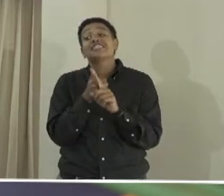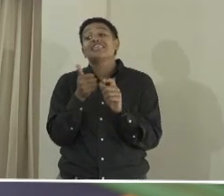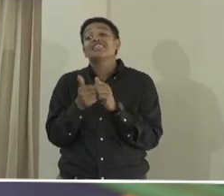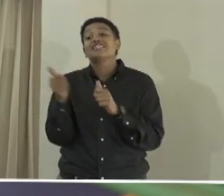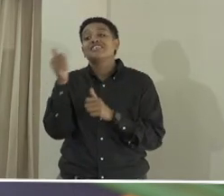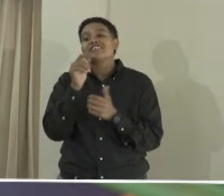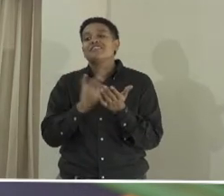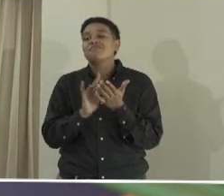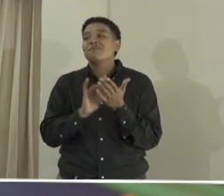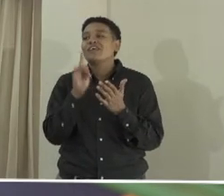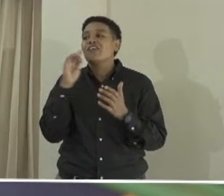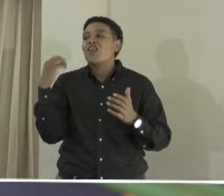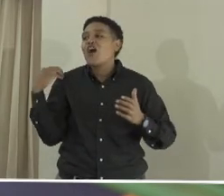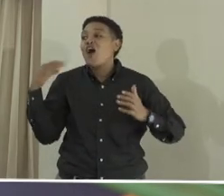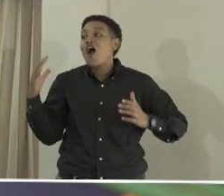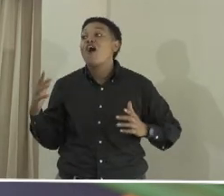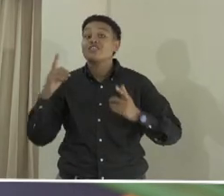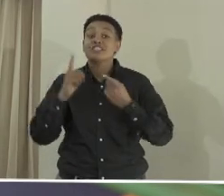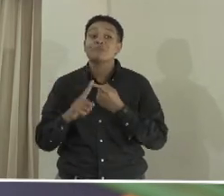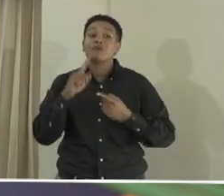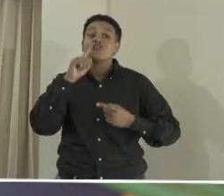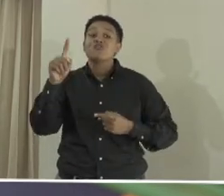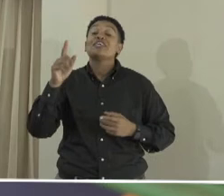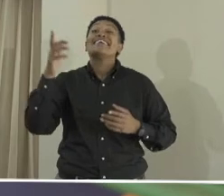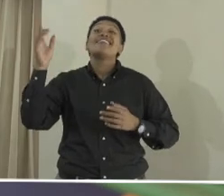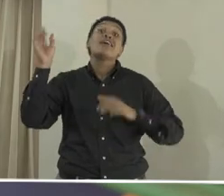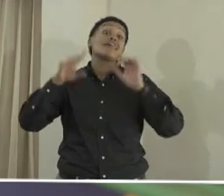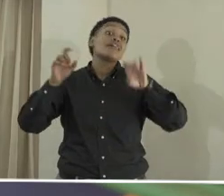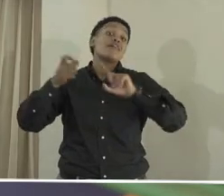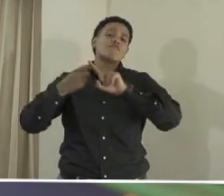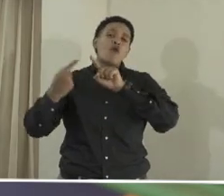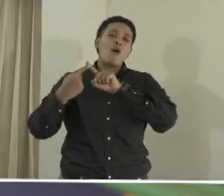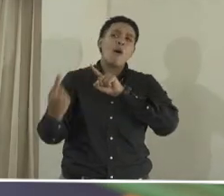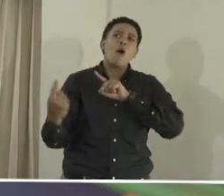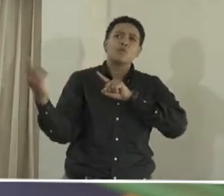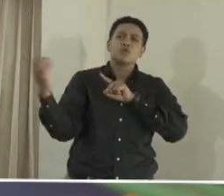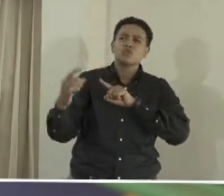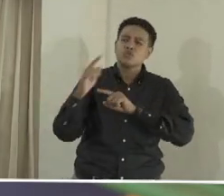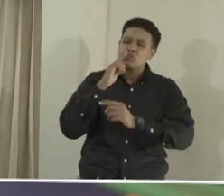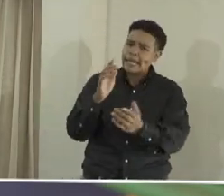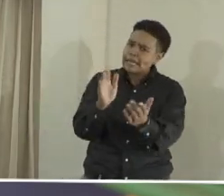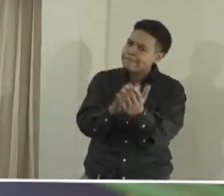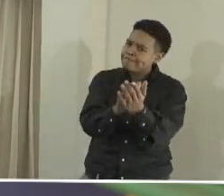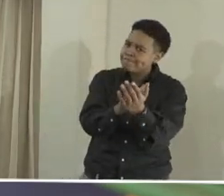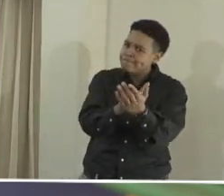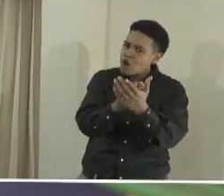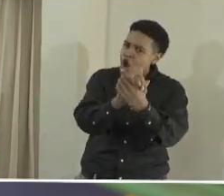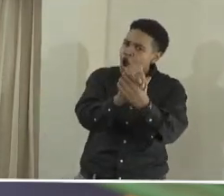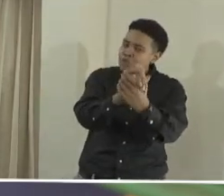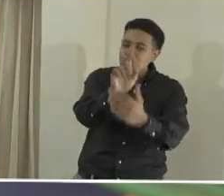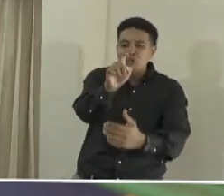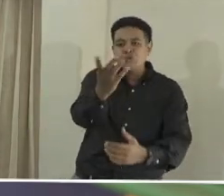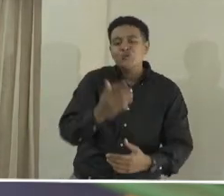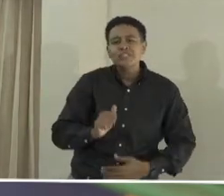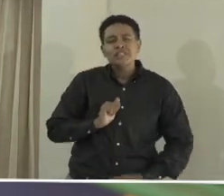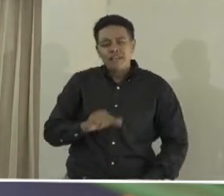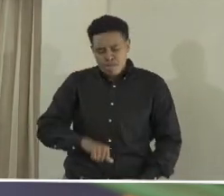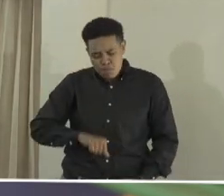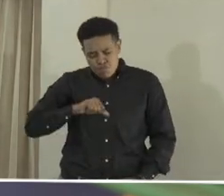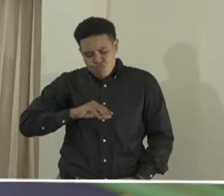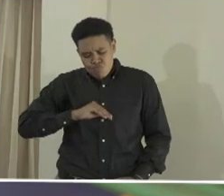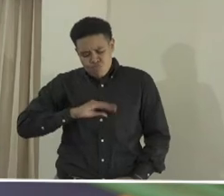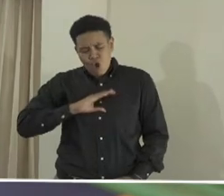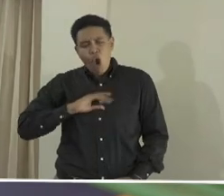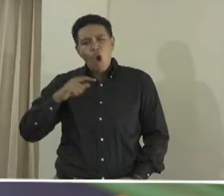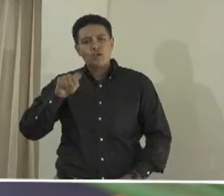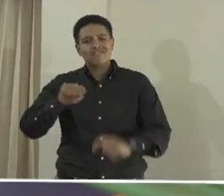Officer, along with the input from the opposition, is commendable. And I'm proud